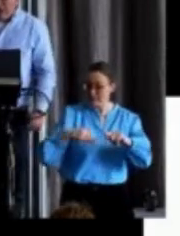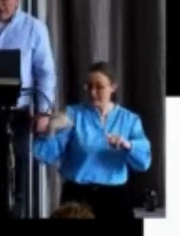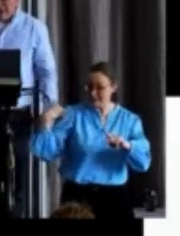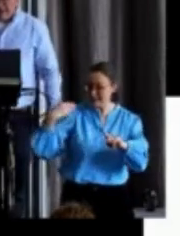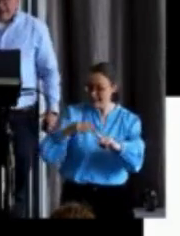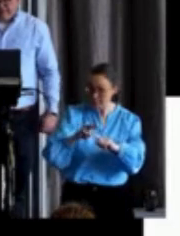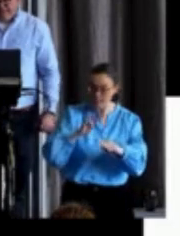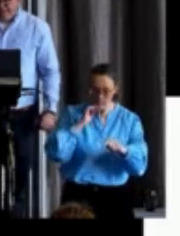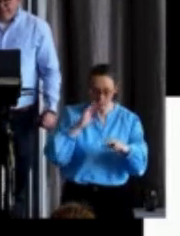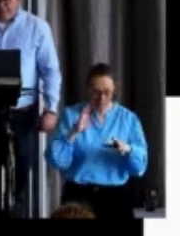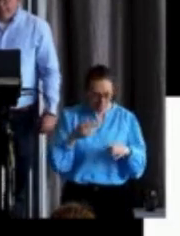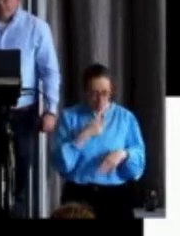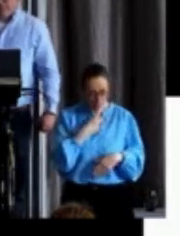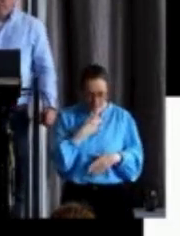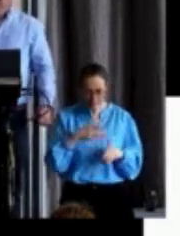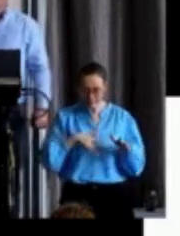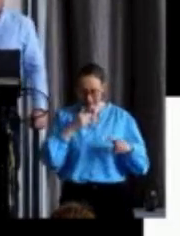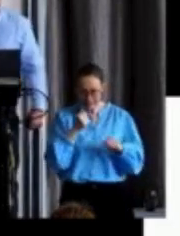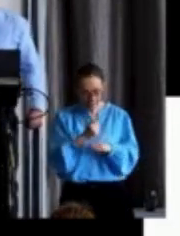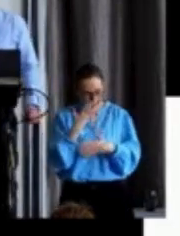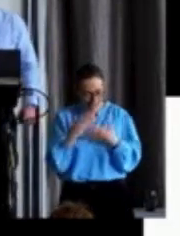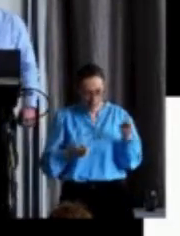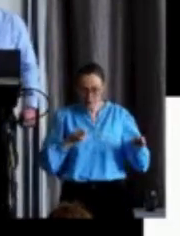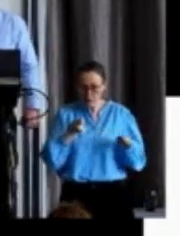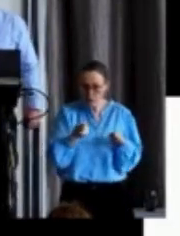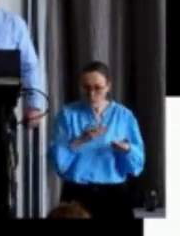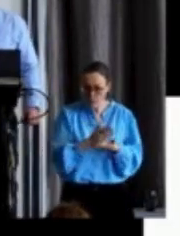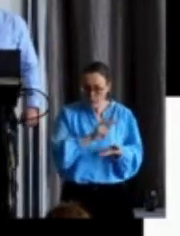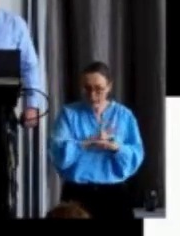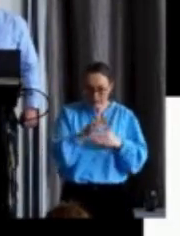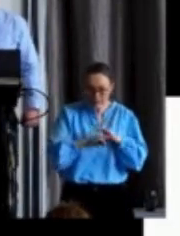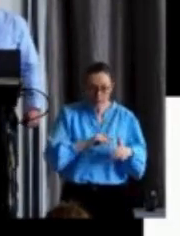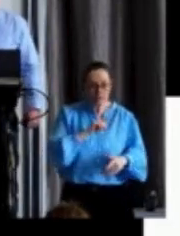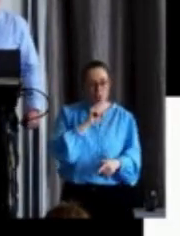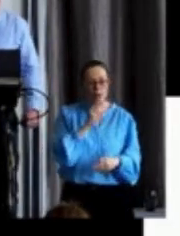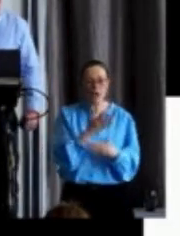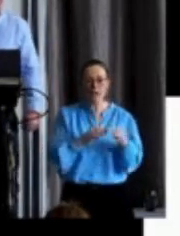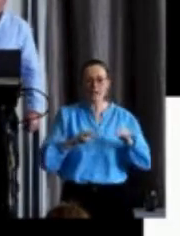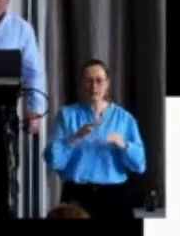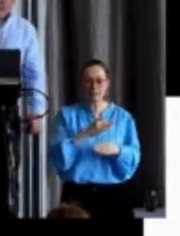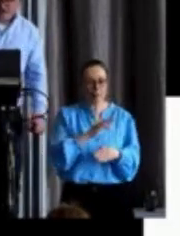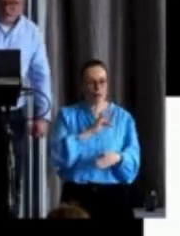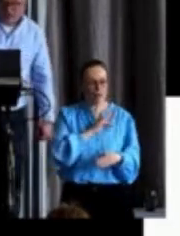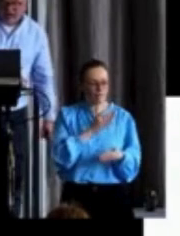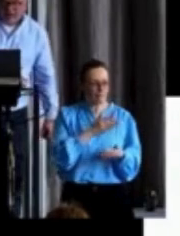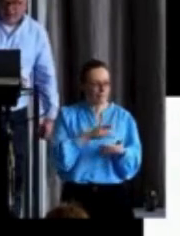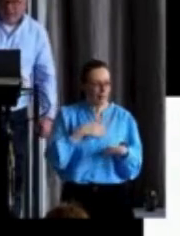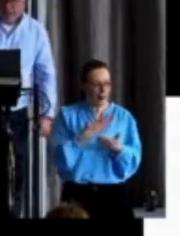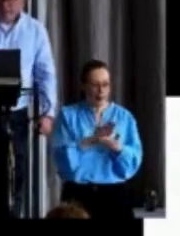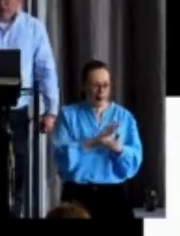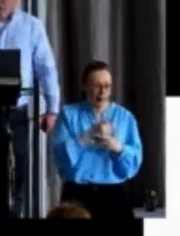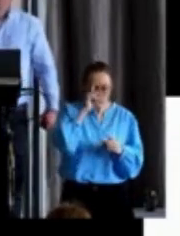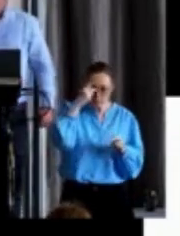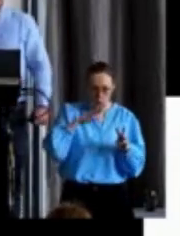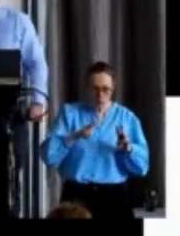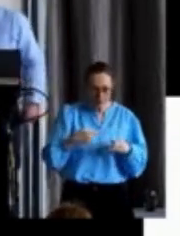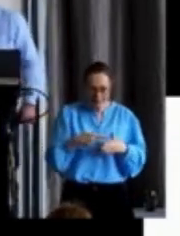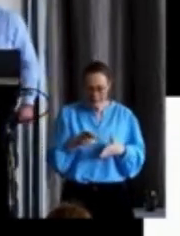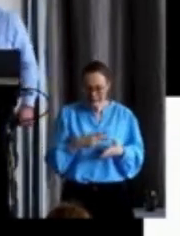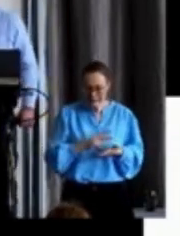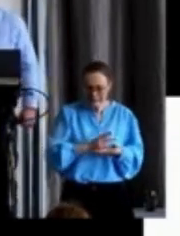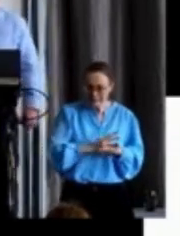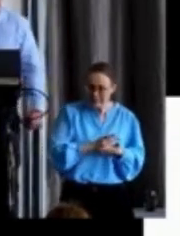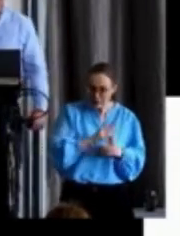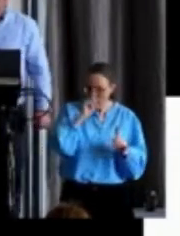their chronic disease. There is a strong degree of uncertainty, of not knowing of when a seizure will happen, when things